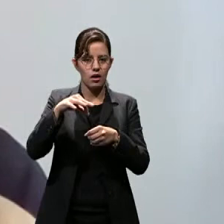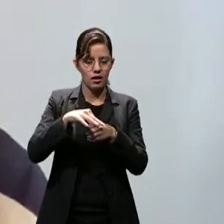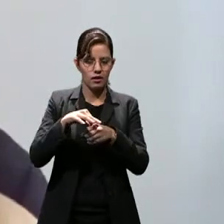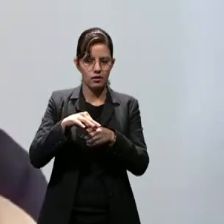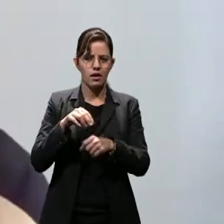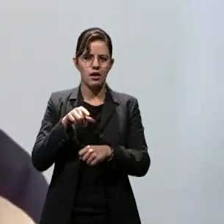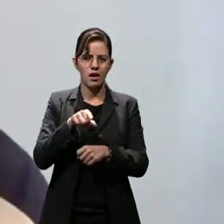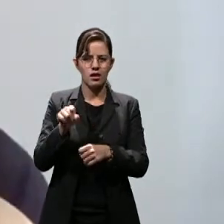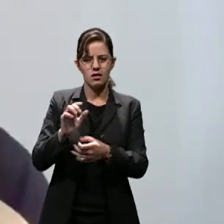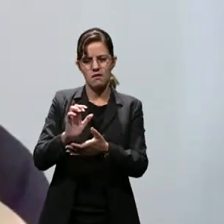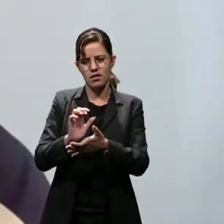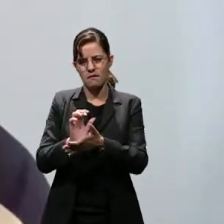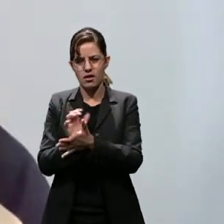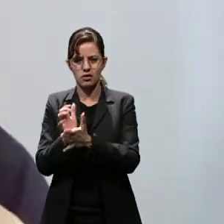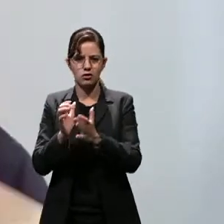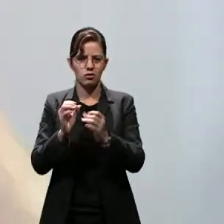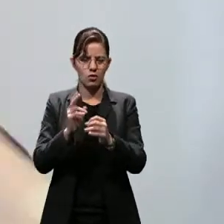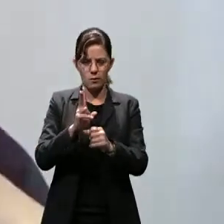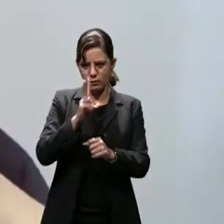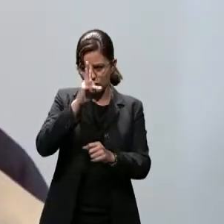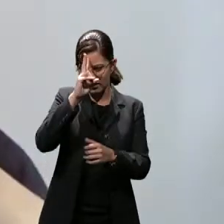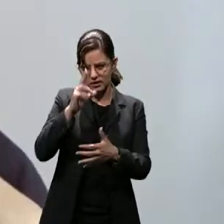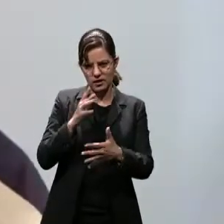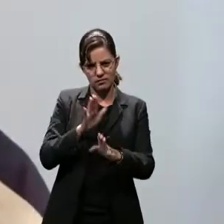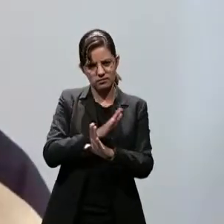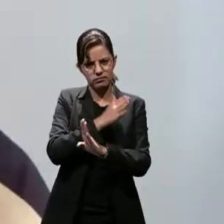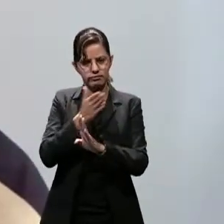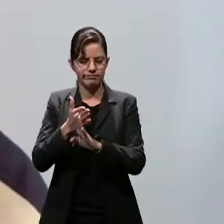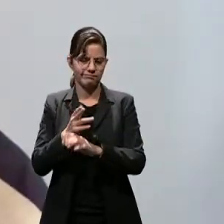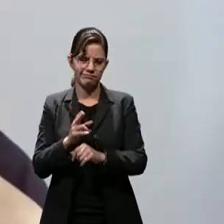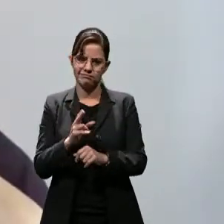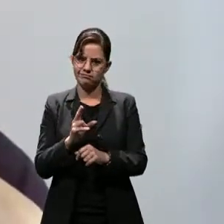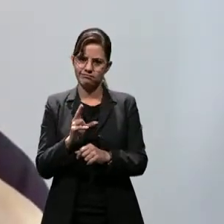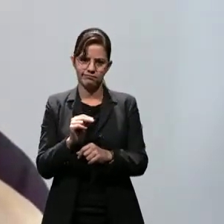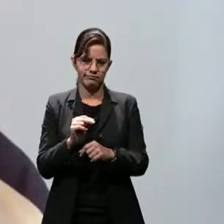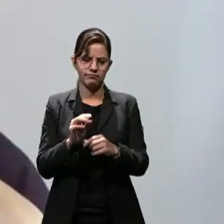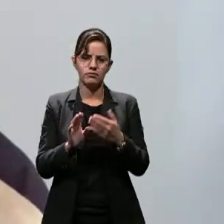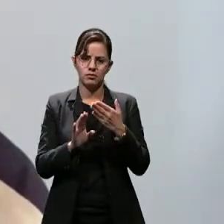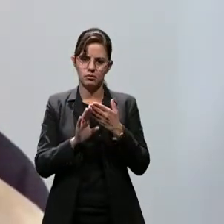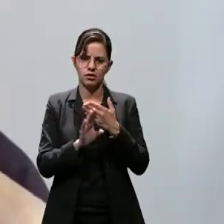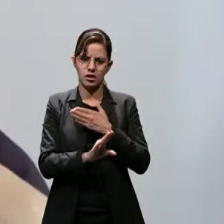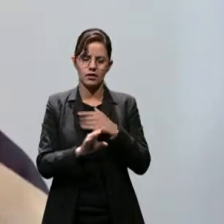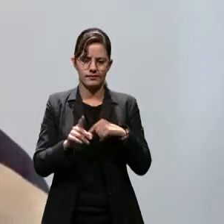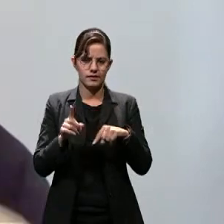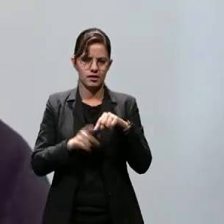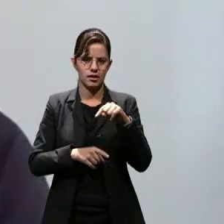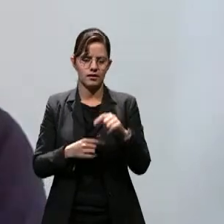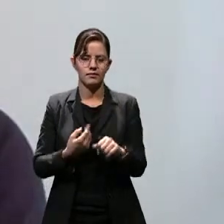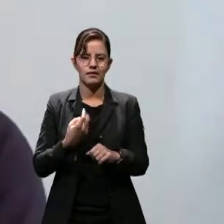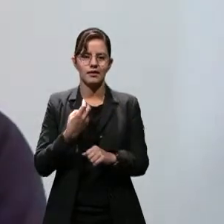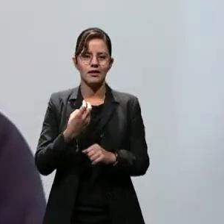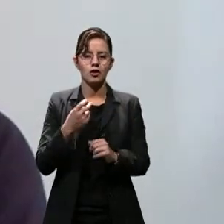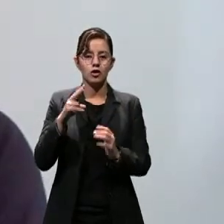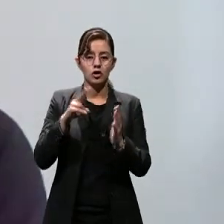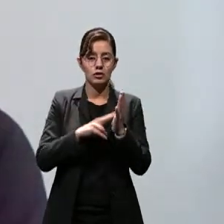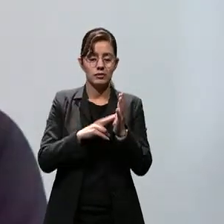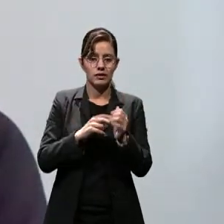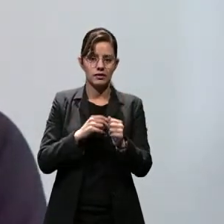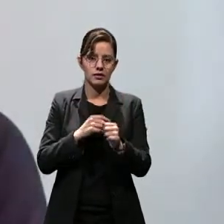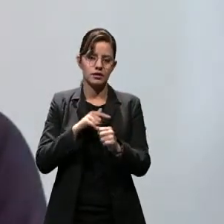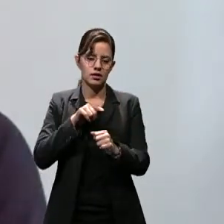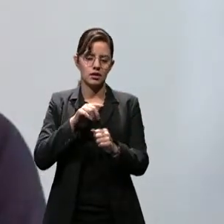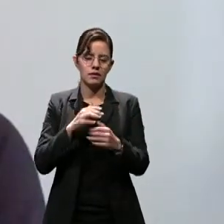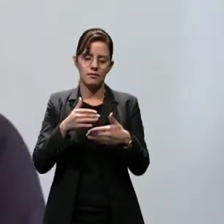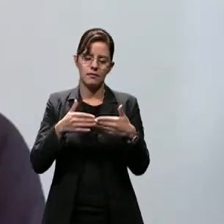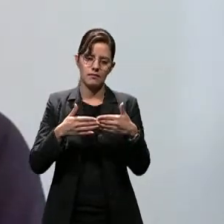of discrimination and violence based on gender. And since 2017, they have approached this